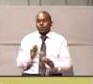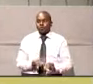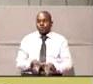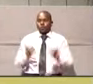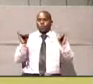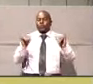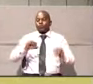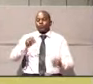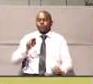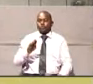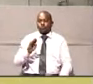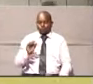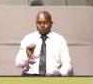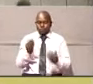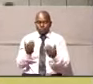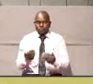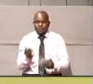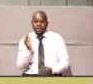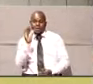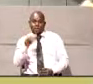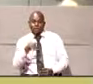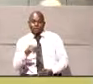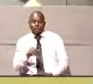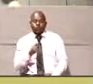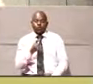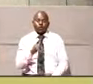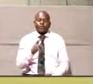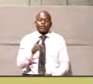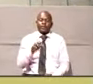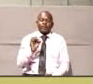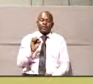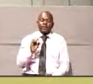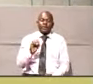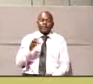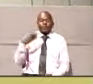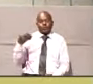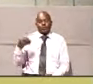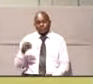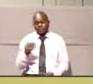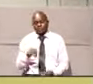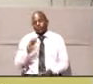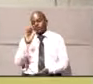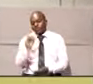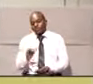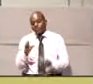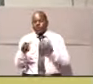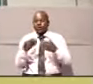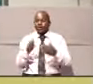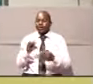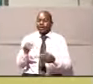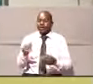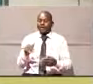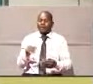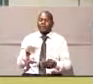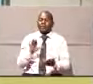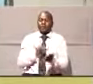Entebbe to Juba. And right now, a return ticket goes for $180, a price that is very low if you to compare to what other airlines that